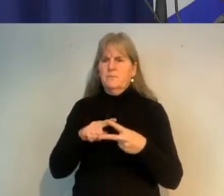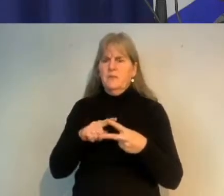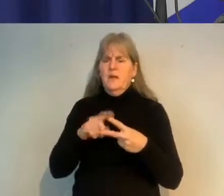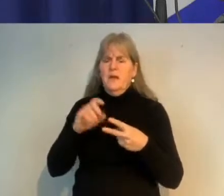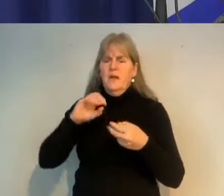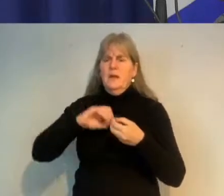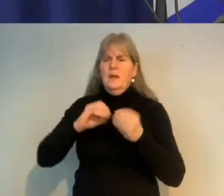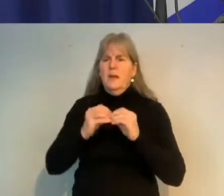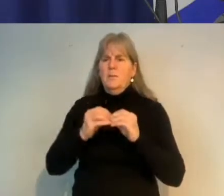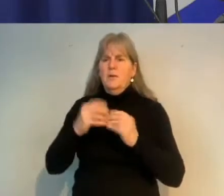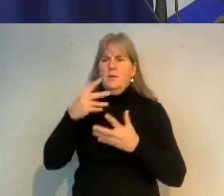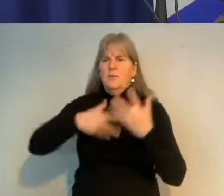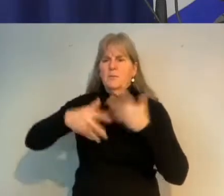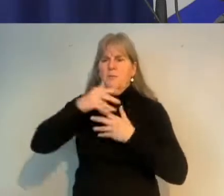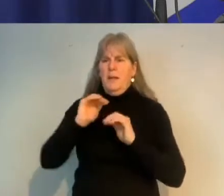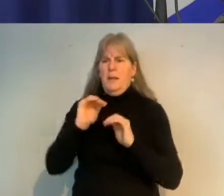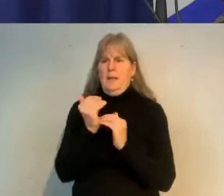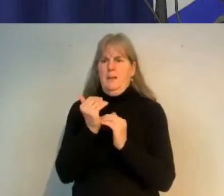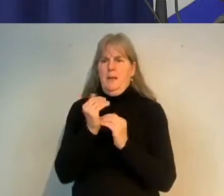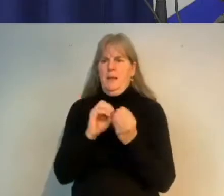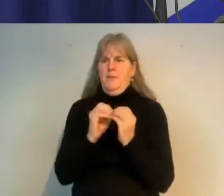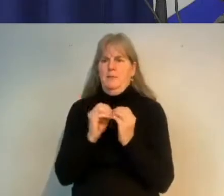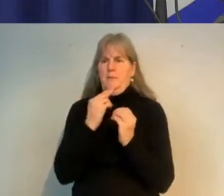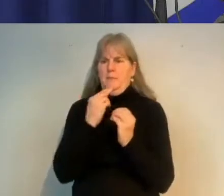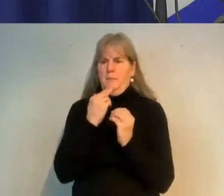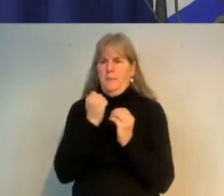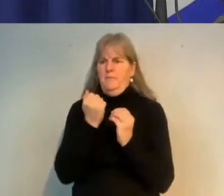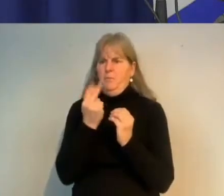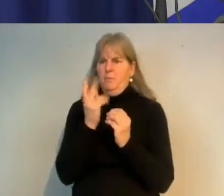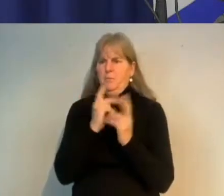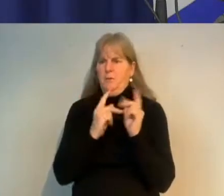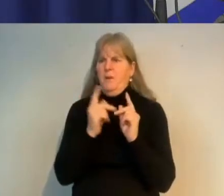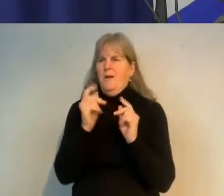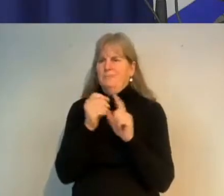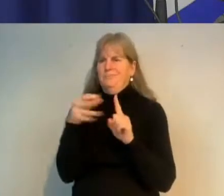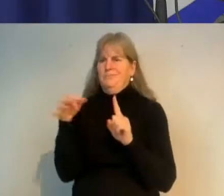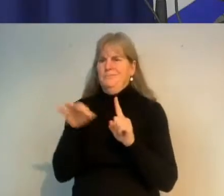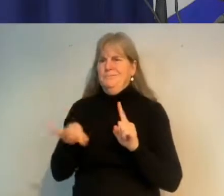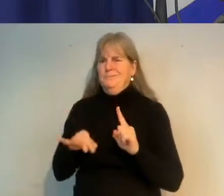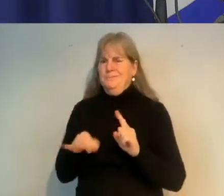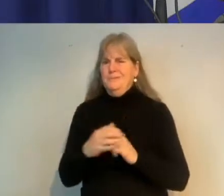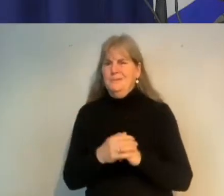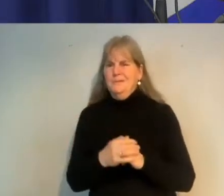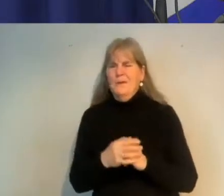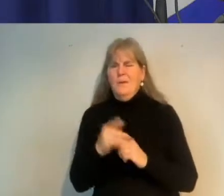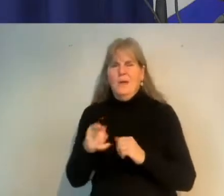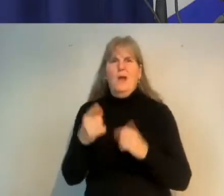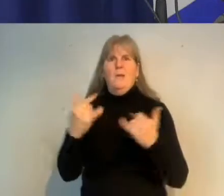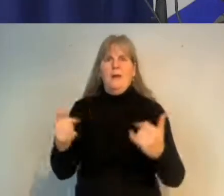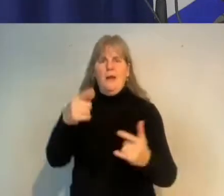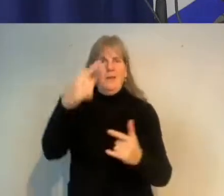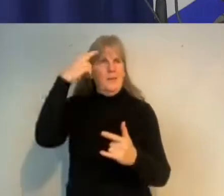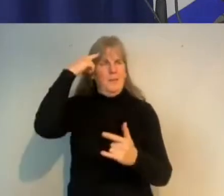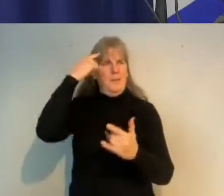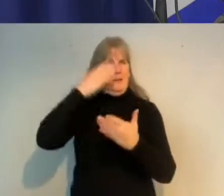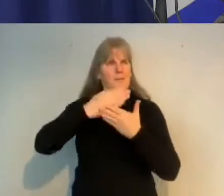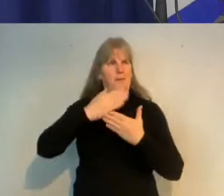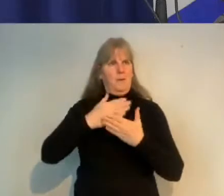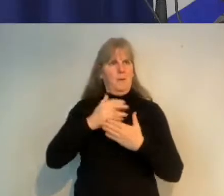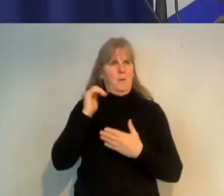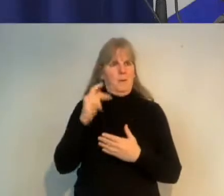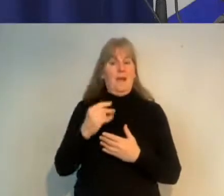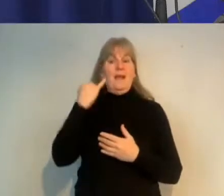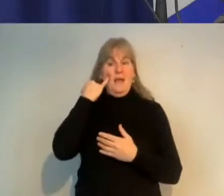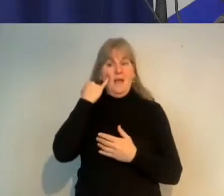people. Let me explain this one. Take a moment right now to think about what would happen if